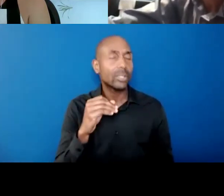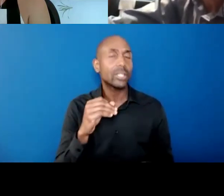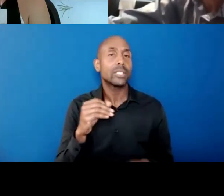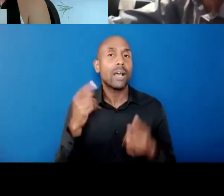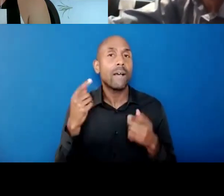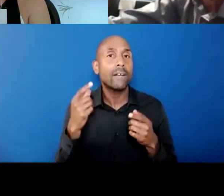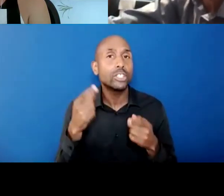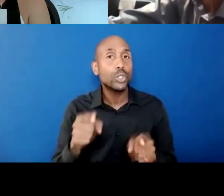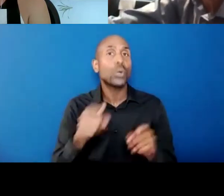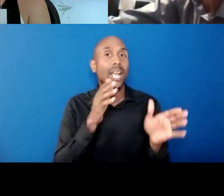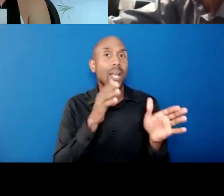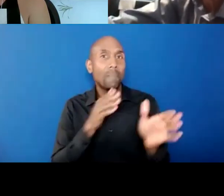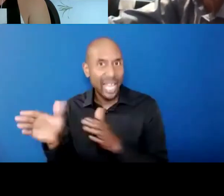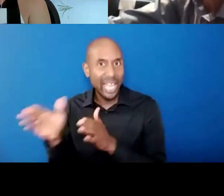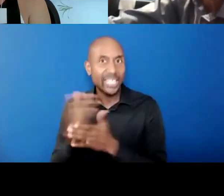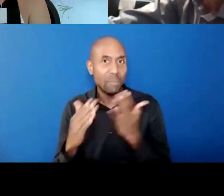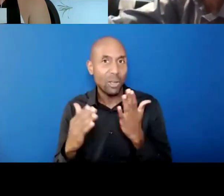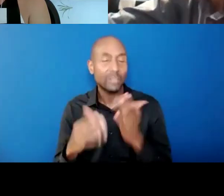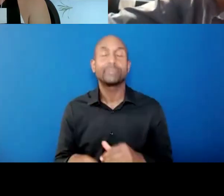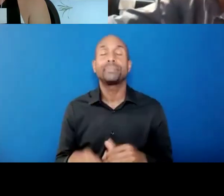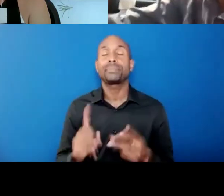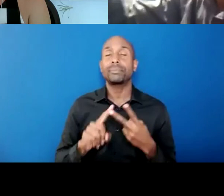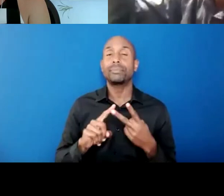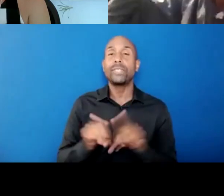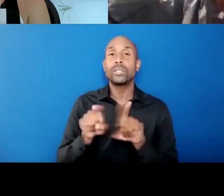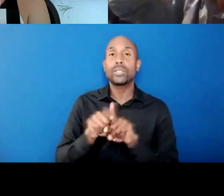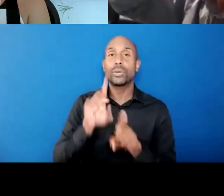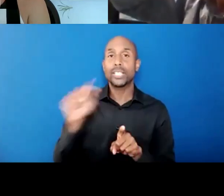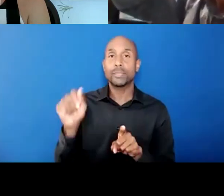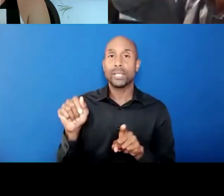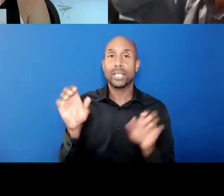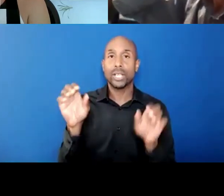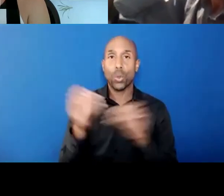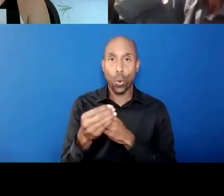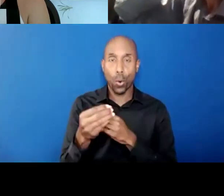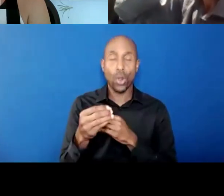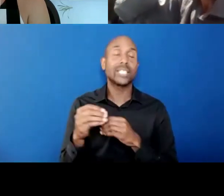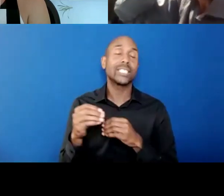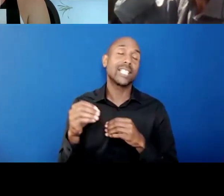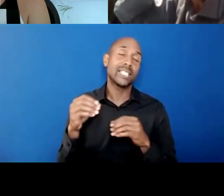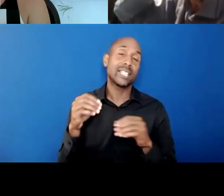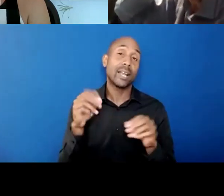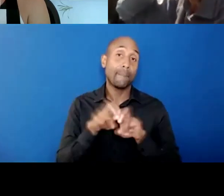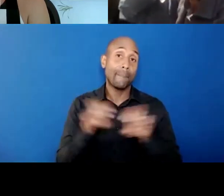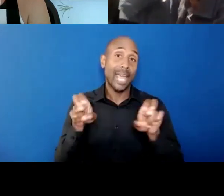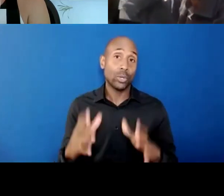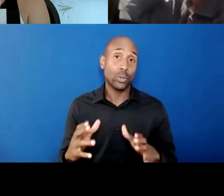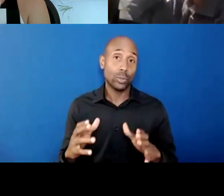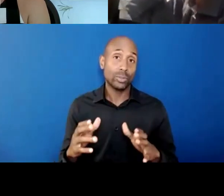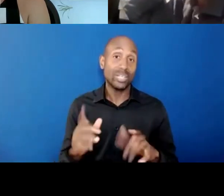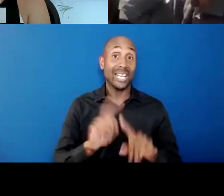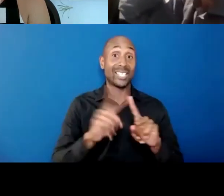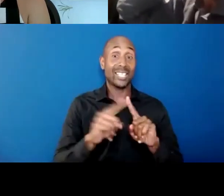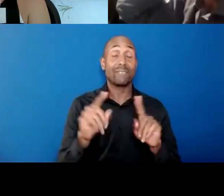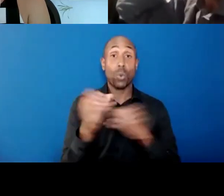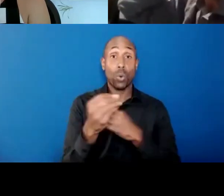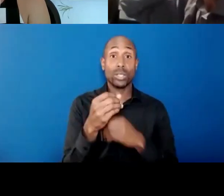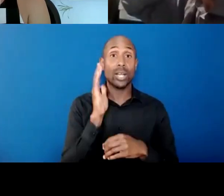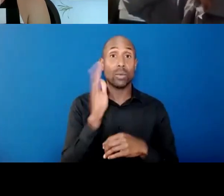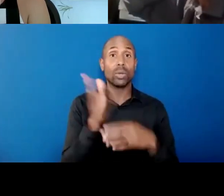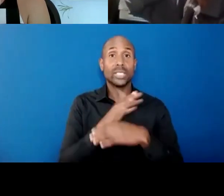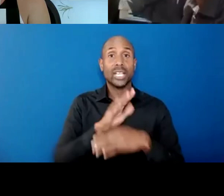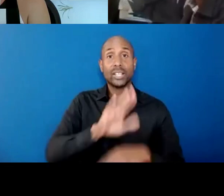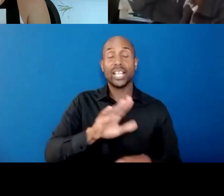also have Disability Organization Panel. Many disability organizations sharing their resources and tips on how